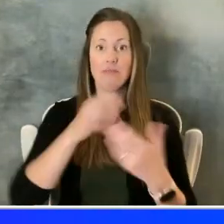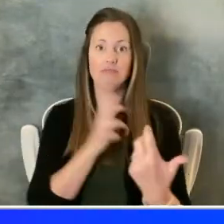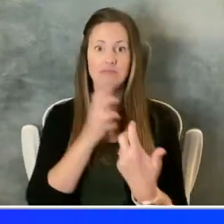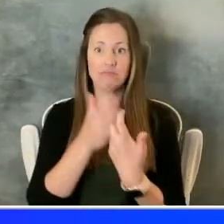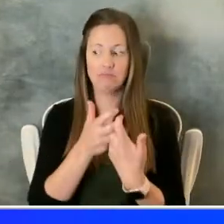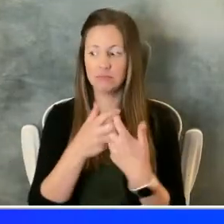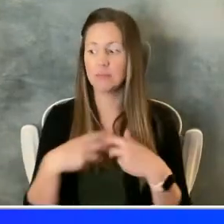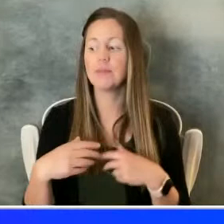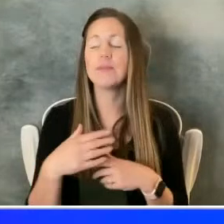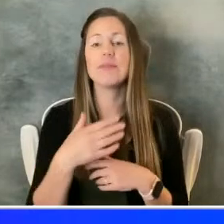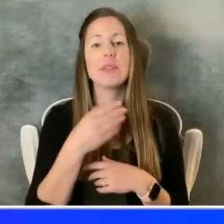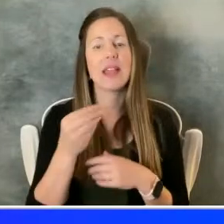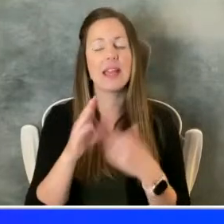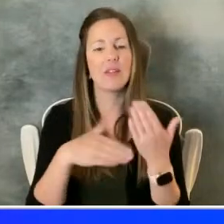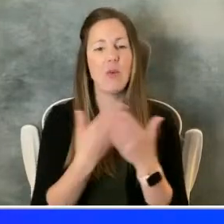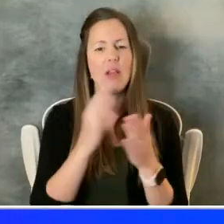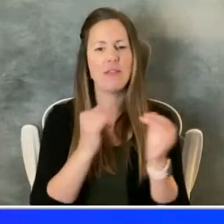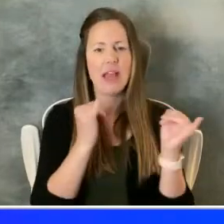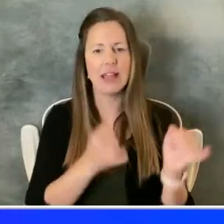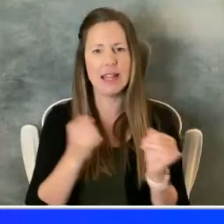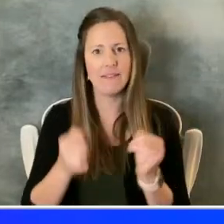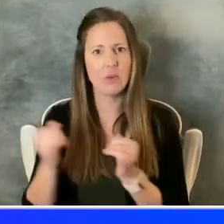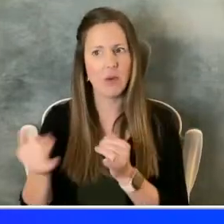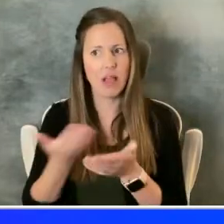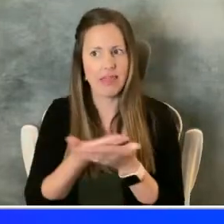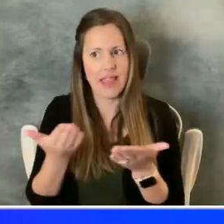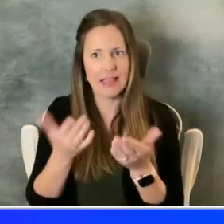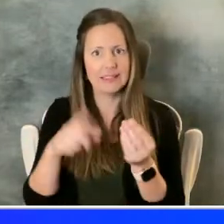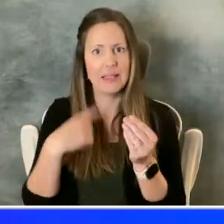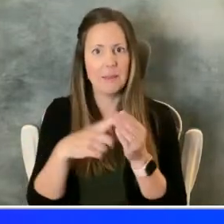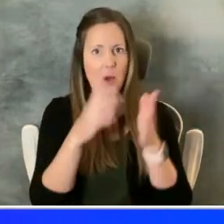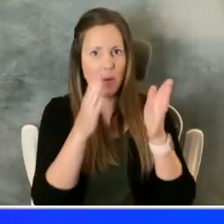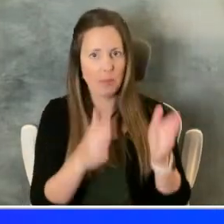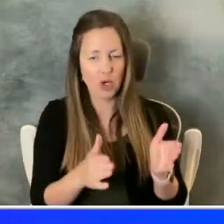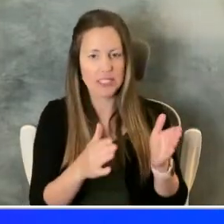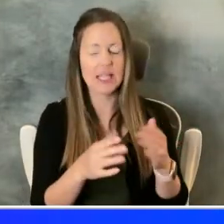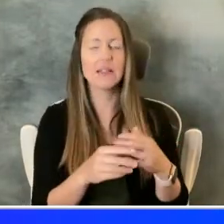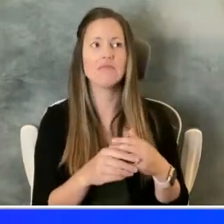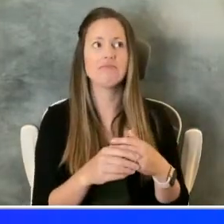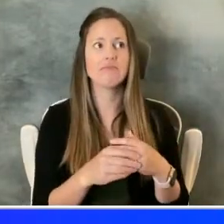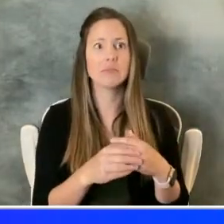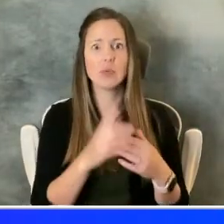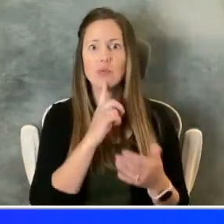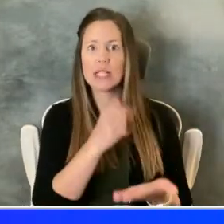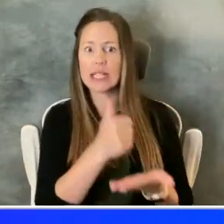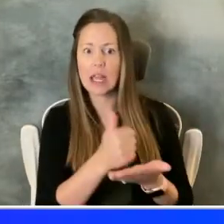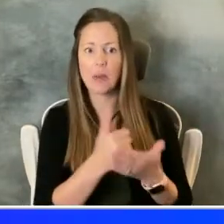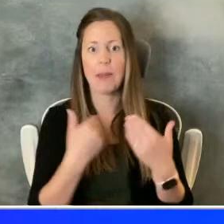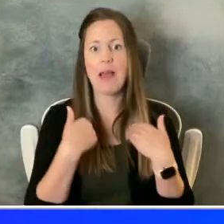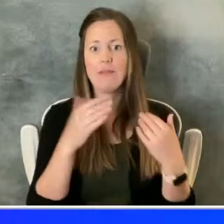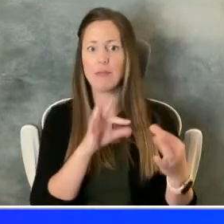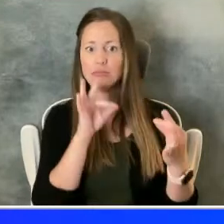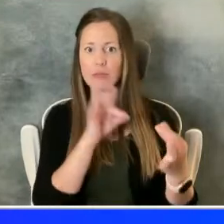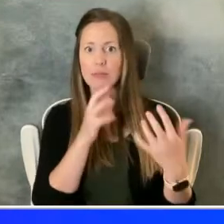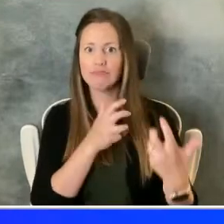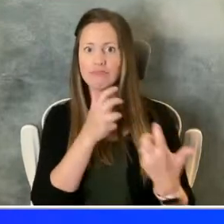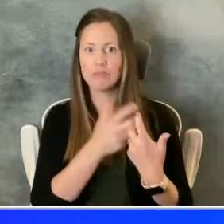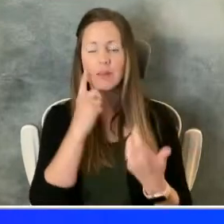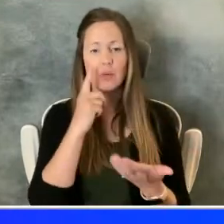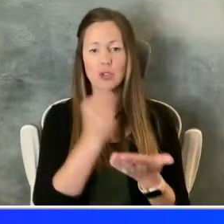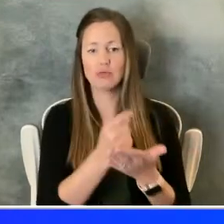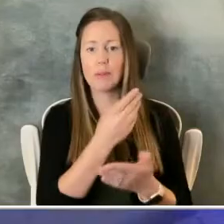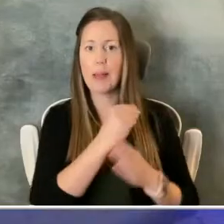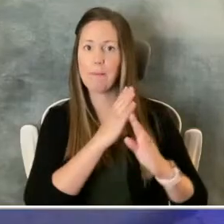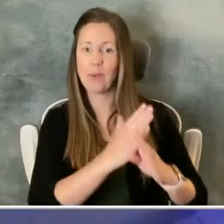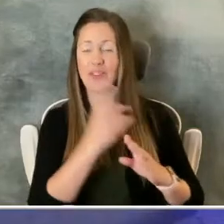individualized attributes that makes for a precise tailoring of treatment and prevention of disease. Boy,